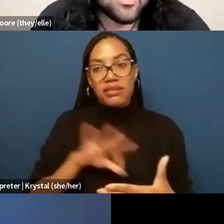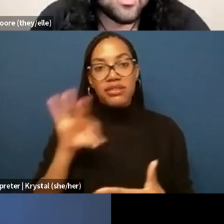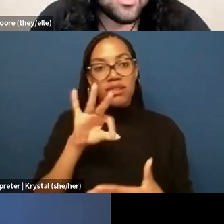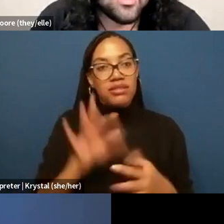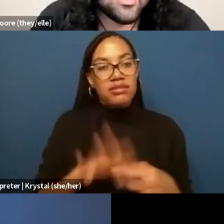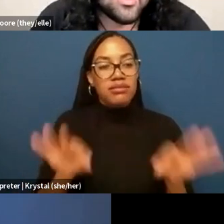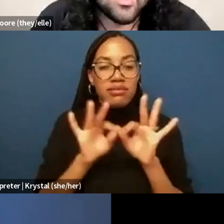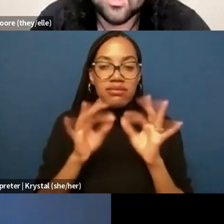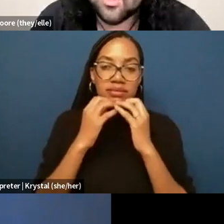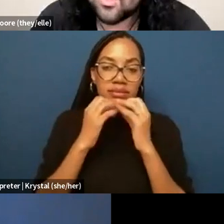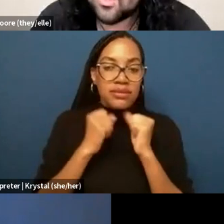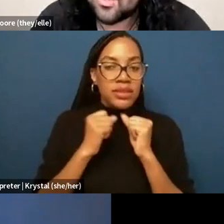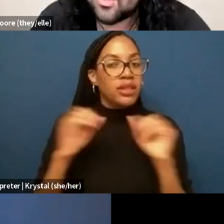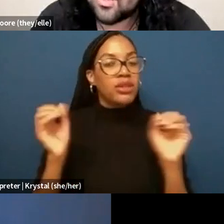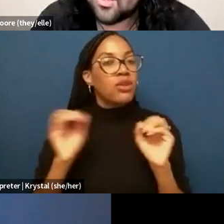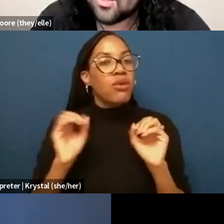will be able to